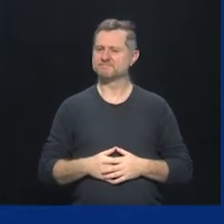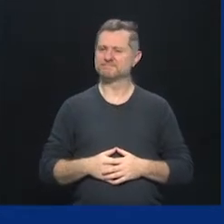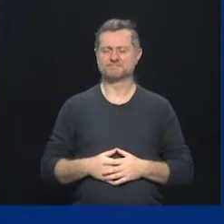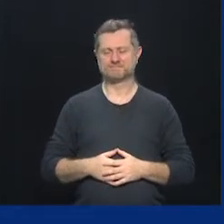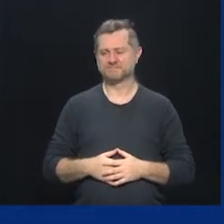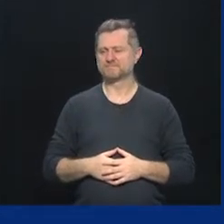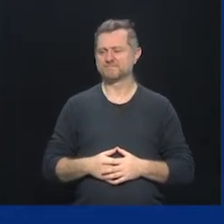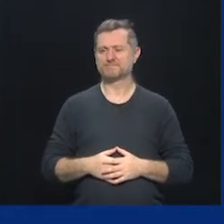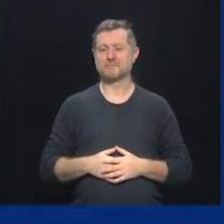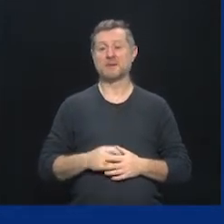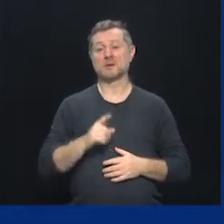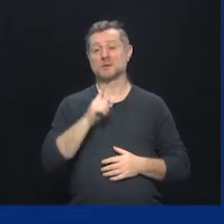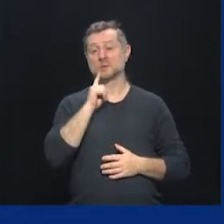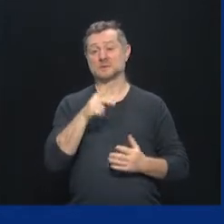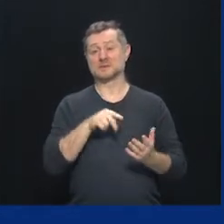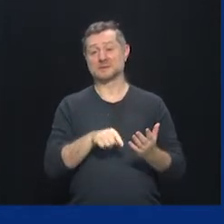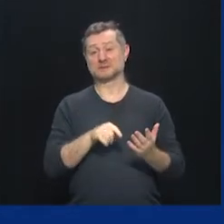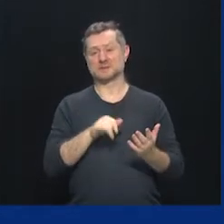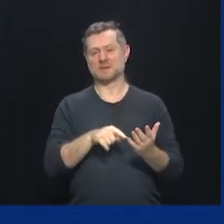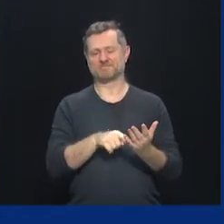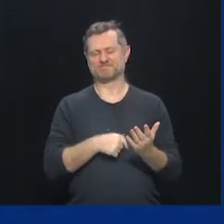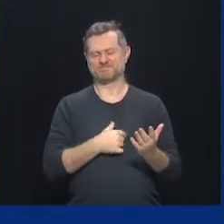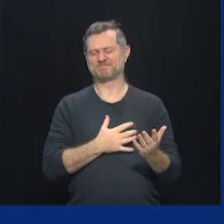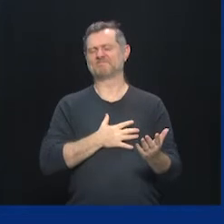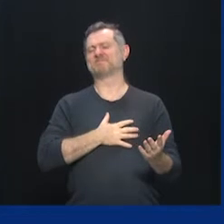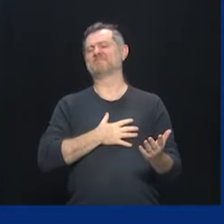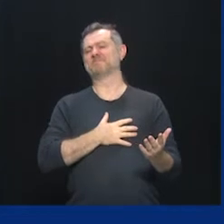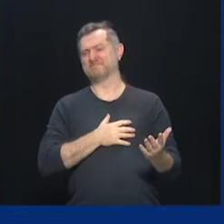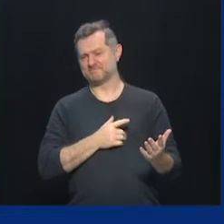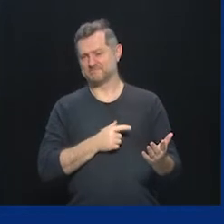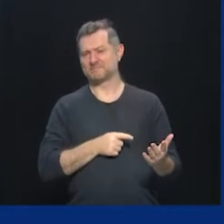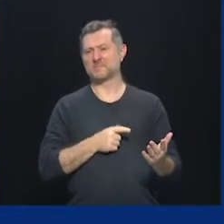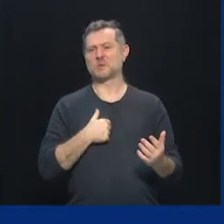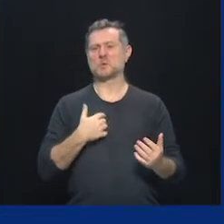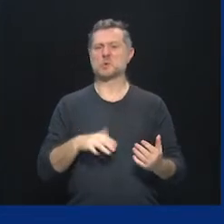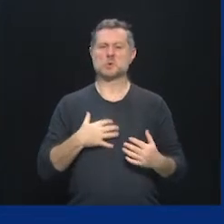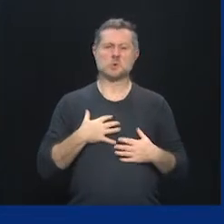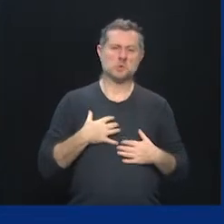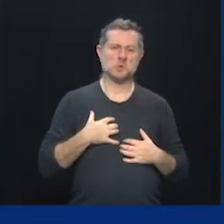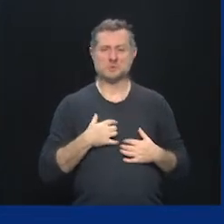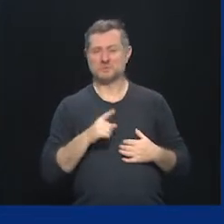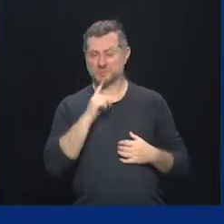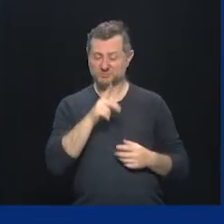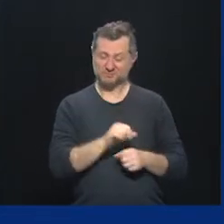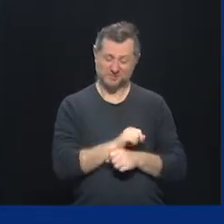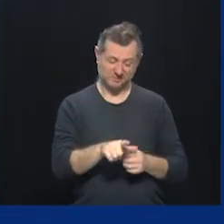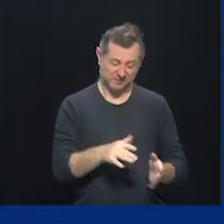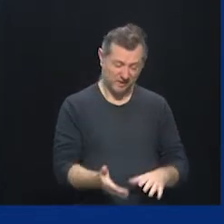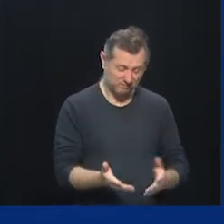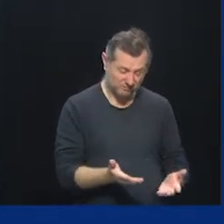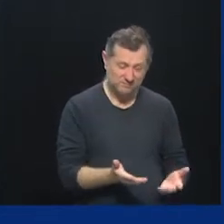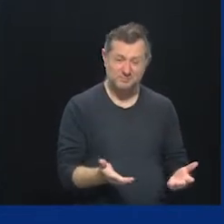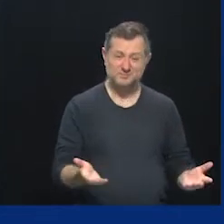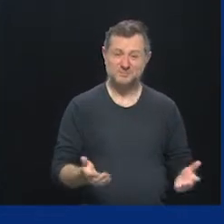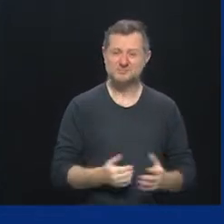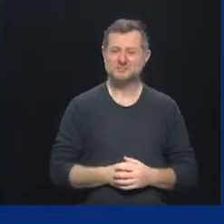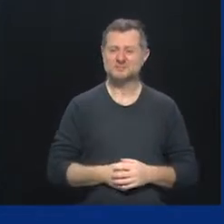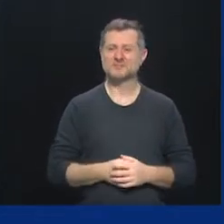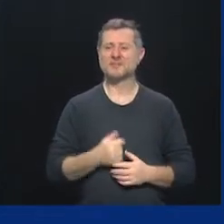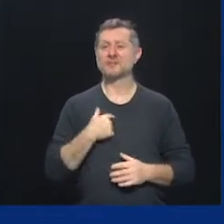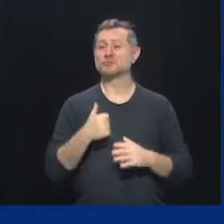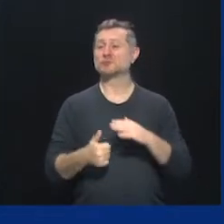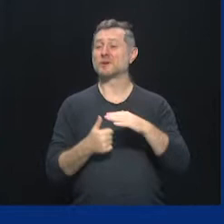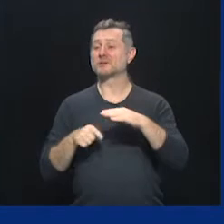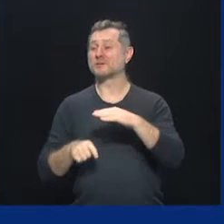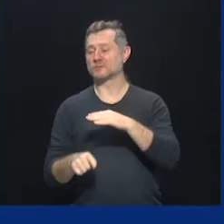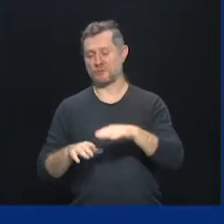it's hard to even read those numbers because those numbers are people. We have shelters that are open. We're serving people in